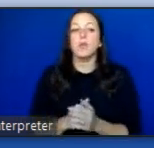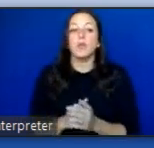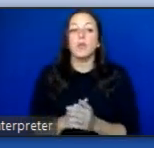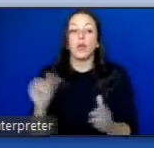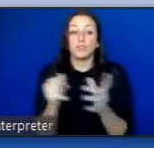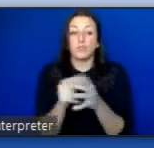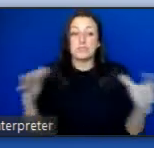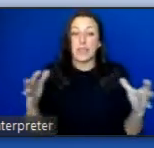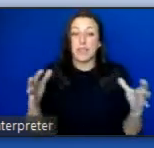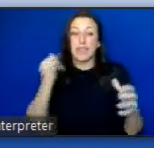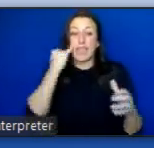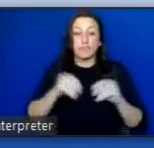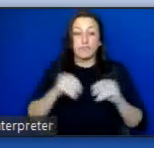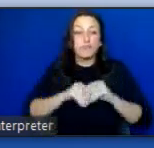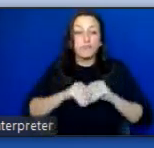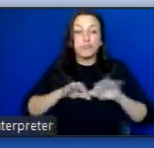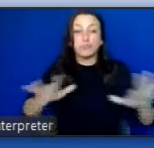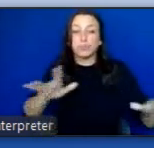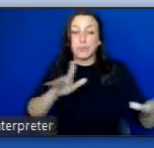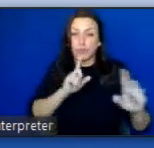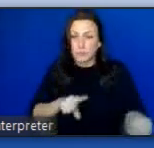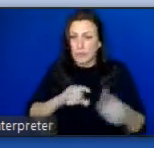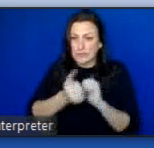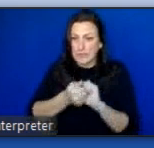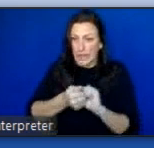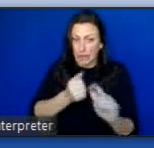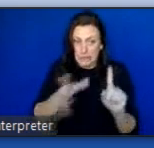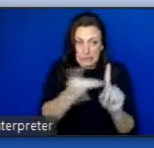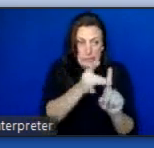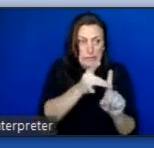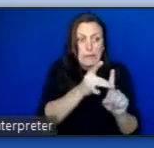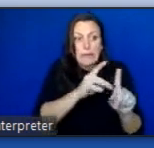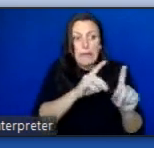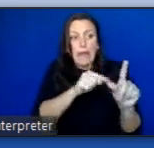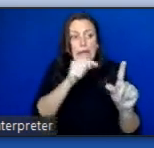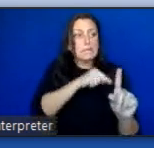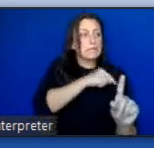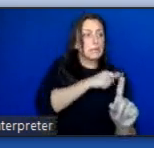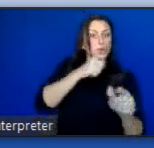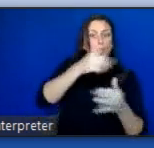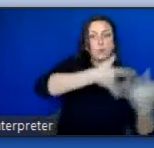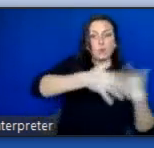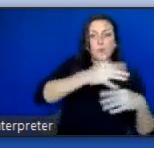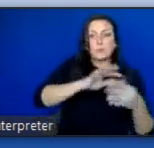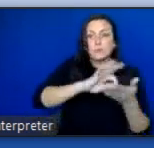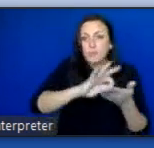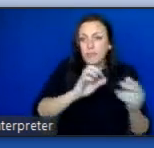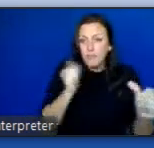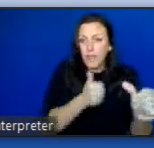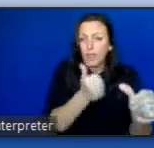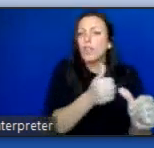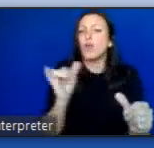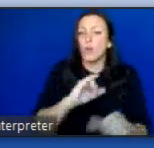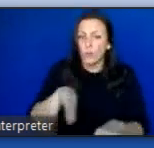outbreak response and contact tracing and using new technology. Of course, the statewide mask order,